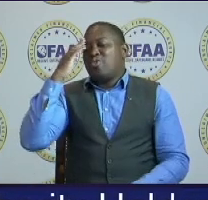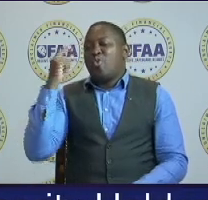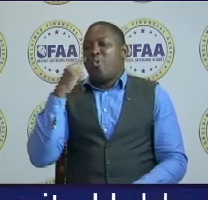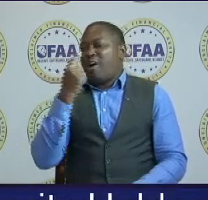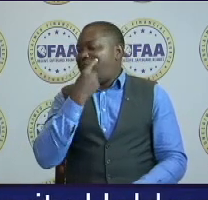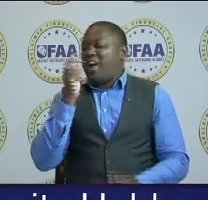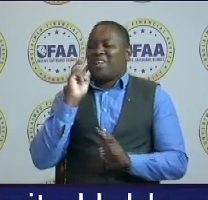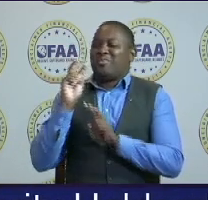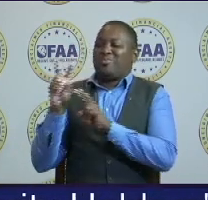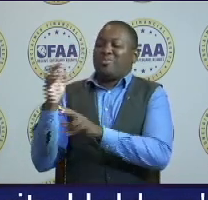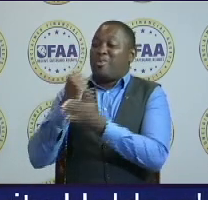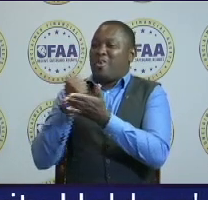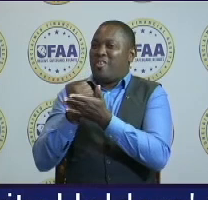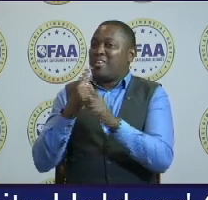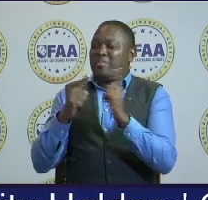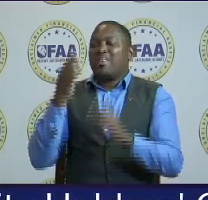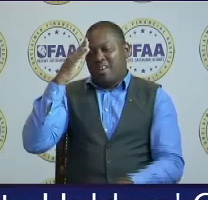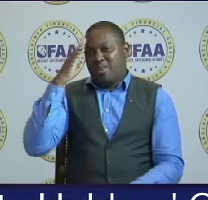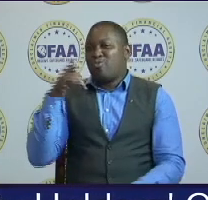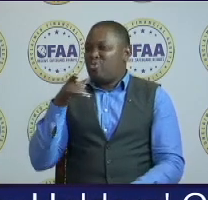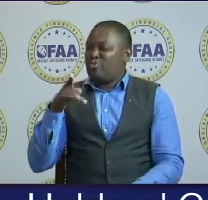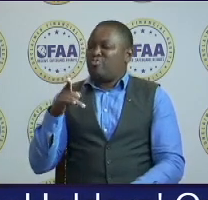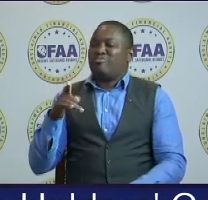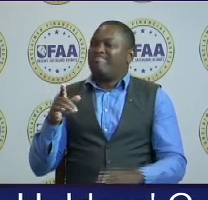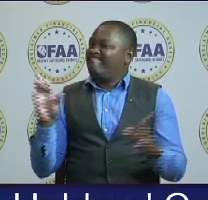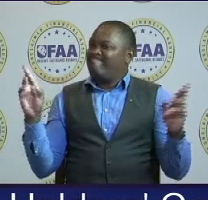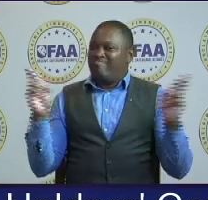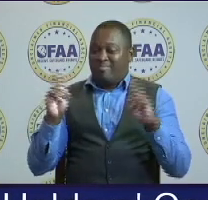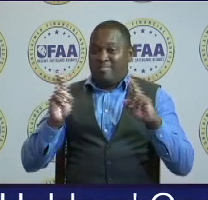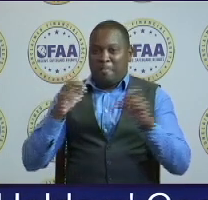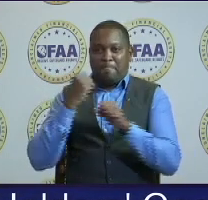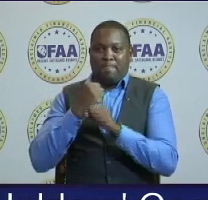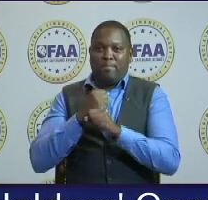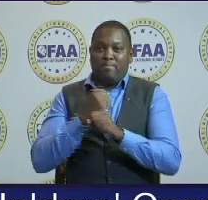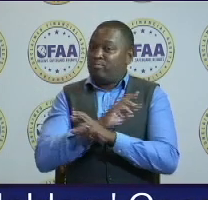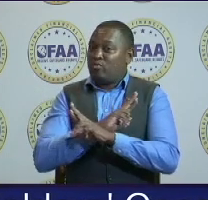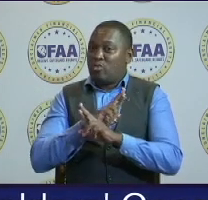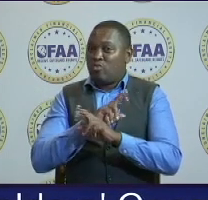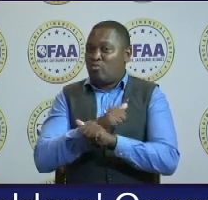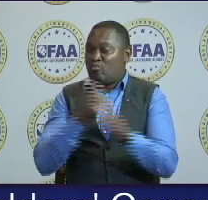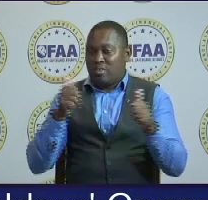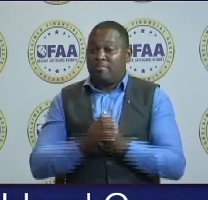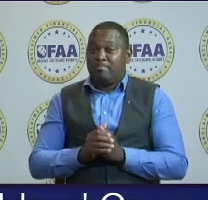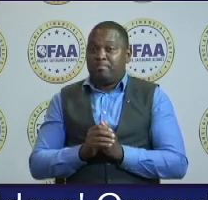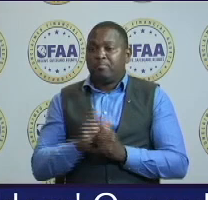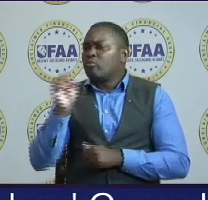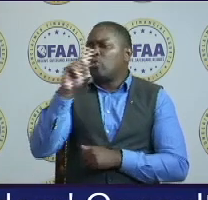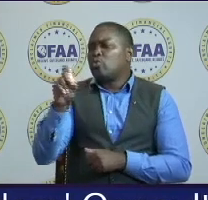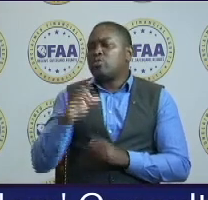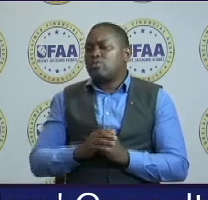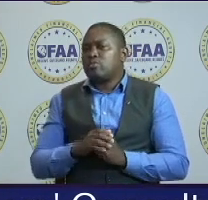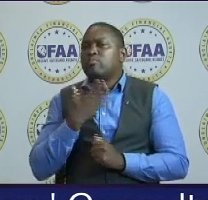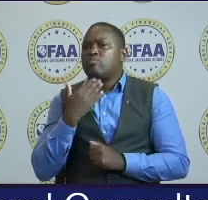your office. But then again, I'm sure you're well and capable looking to continue supporting this office. A quick question, which I'd